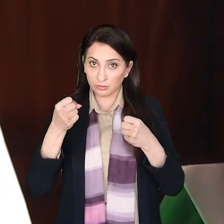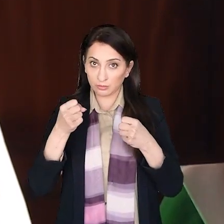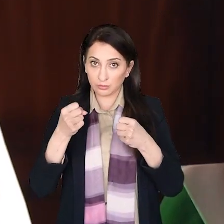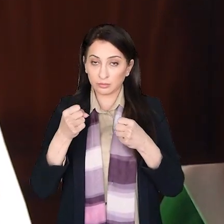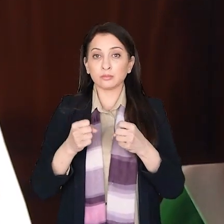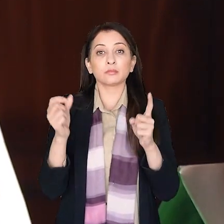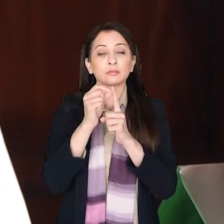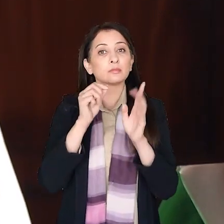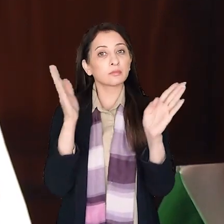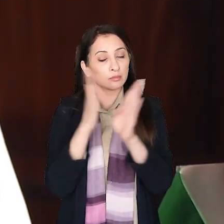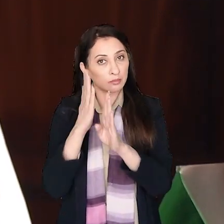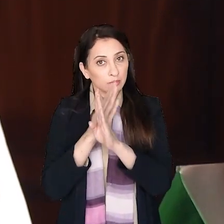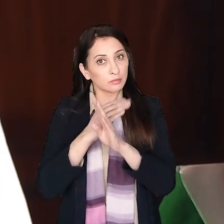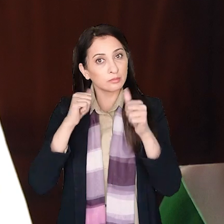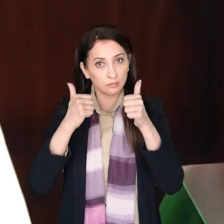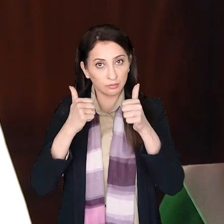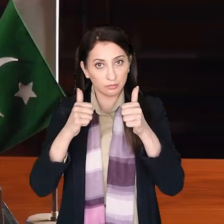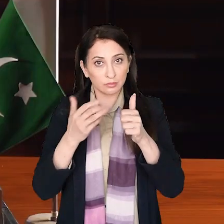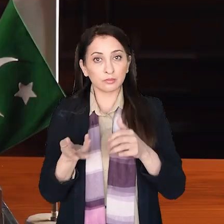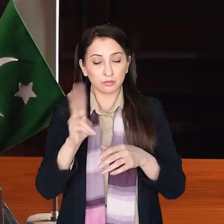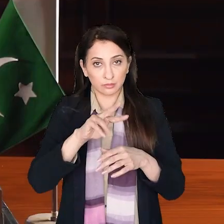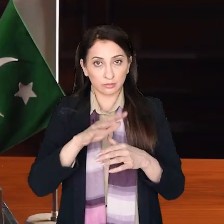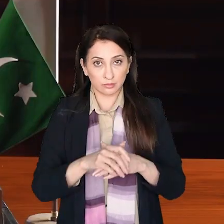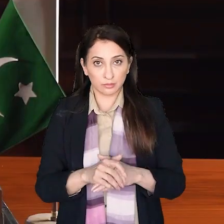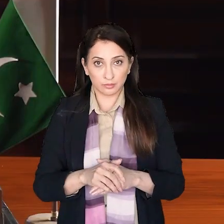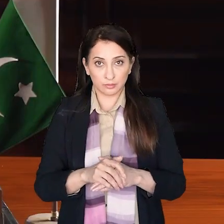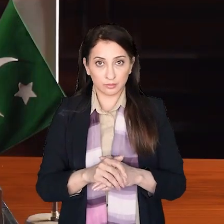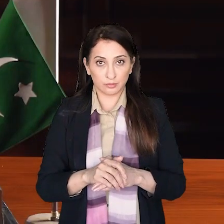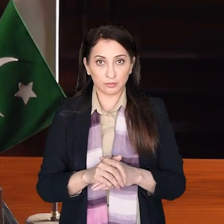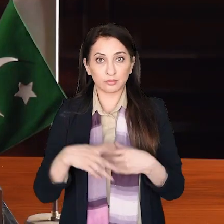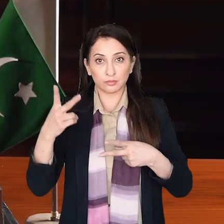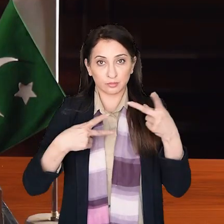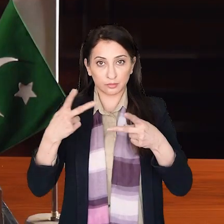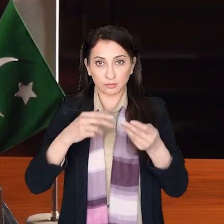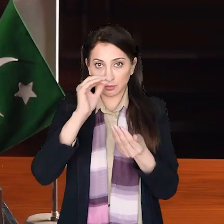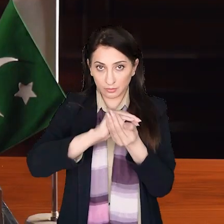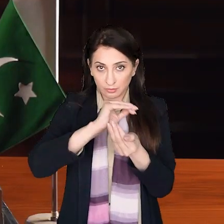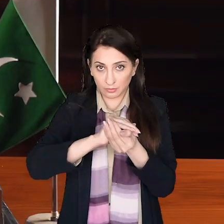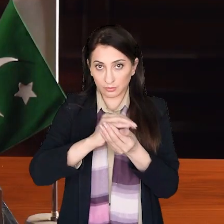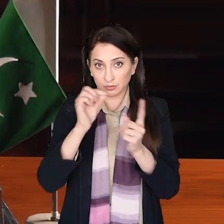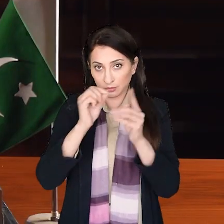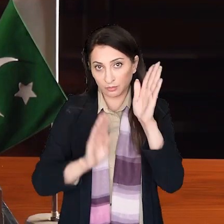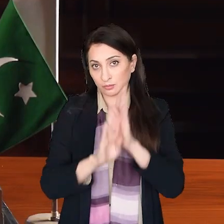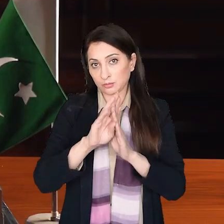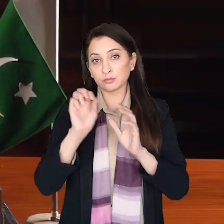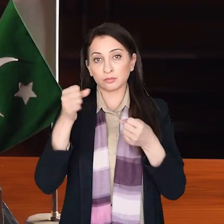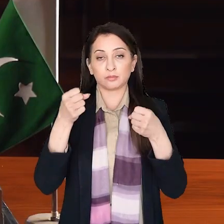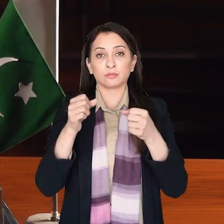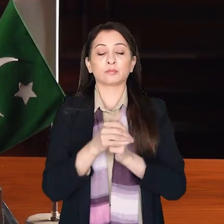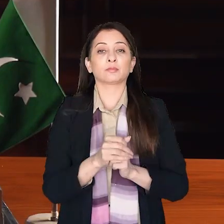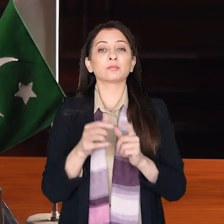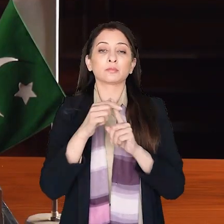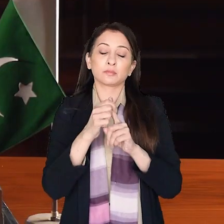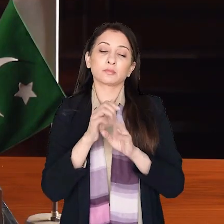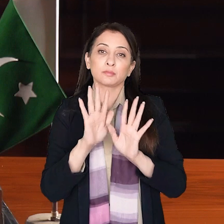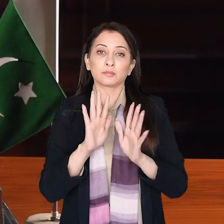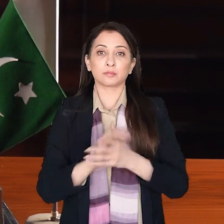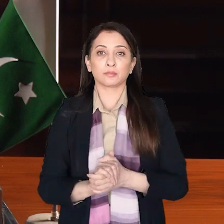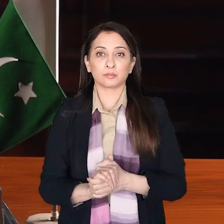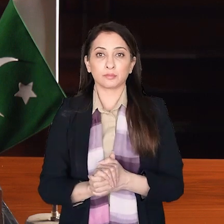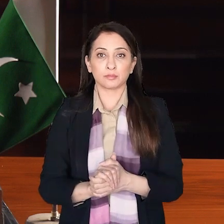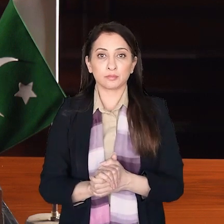improving the environment of Pakistan and improving the trade surplus of Pakistan, which is a necessity for